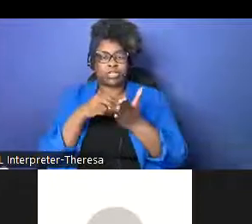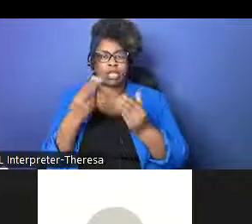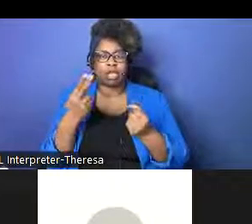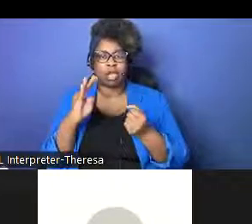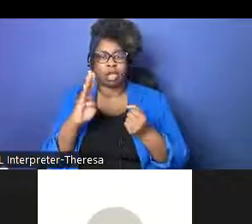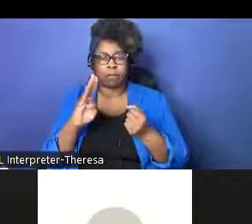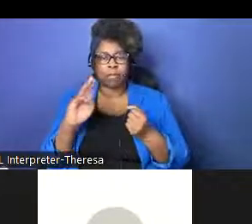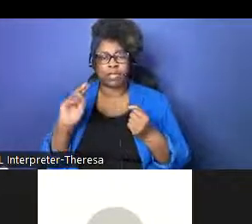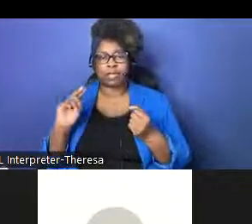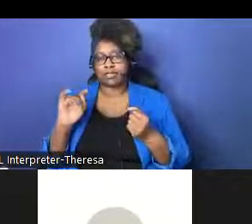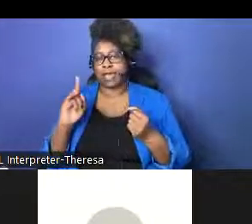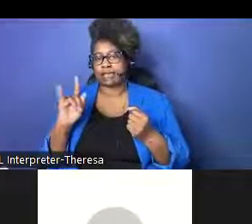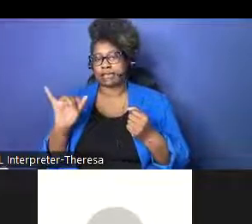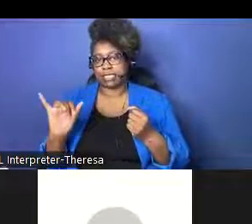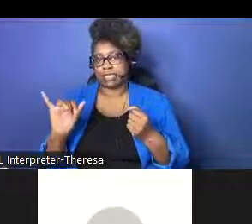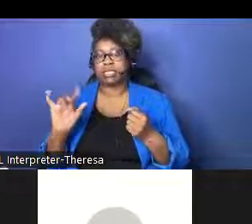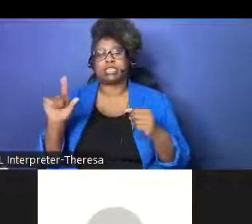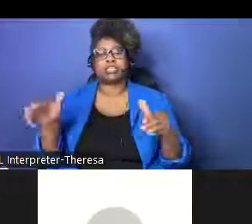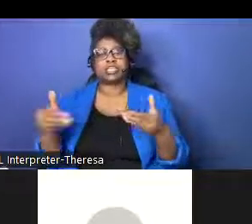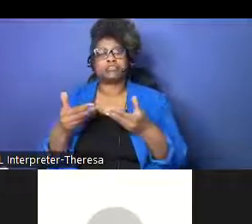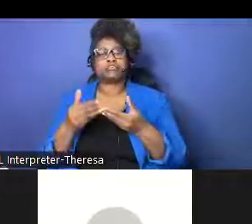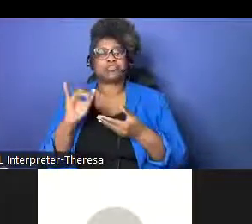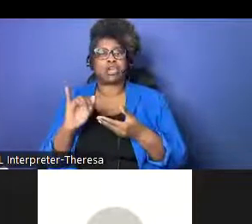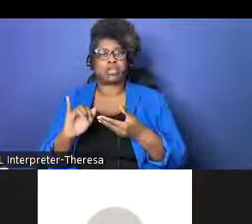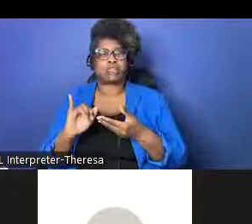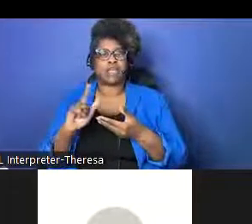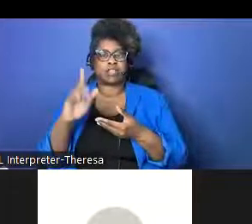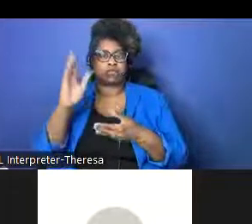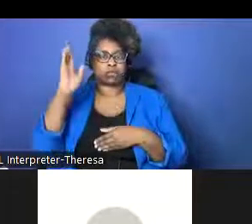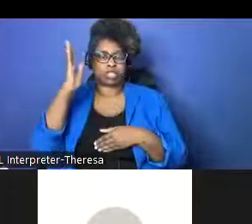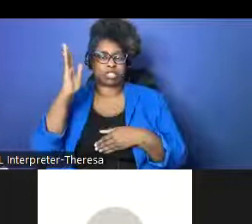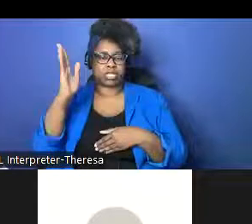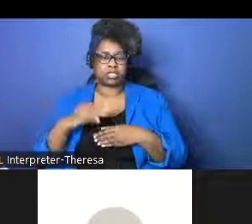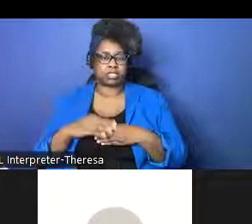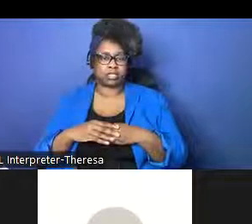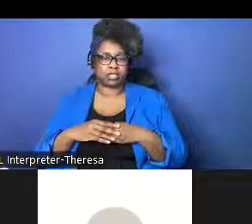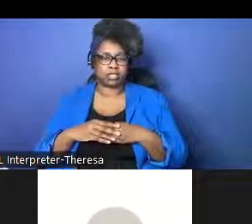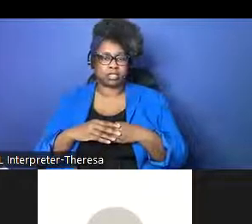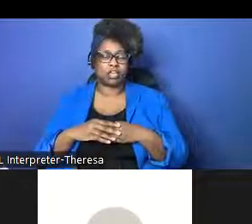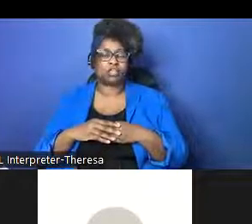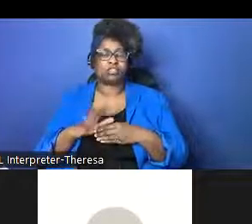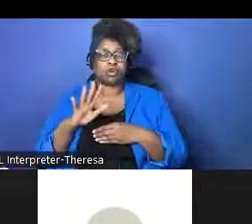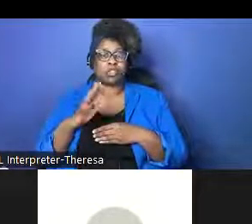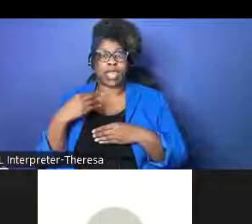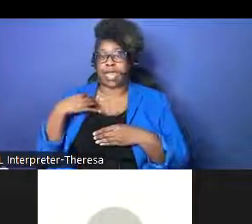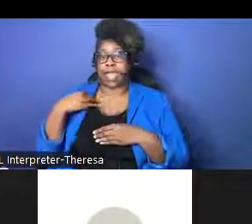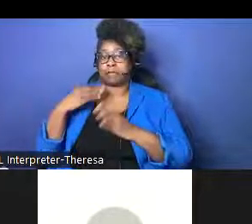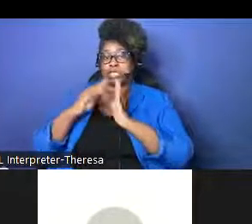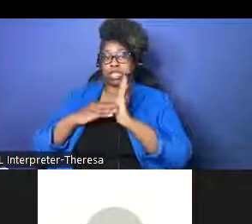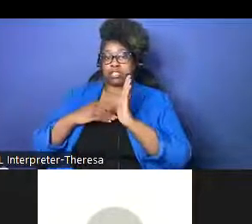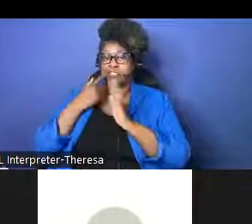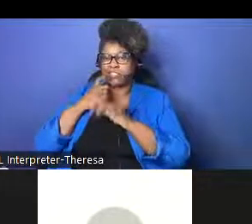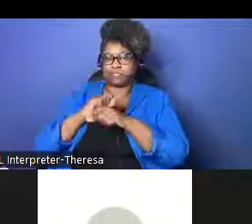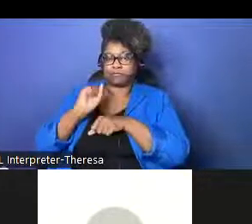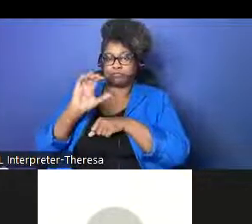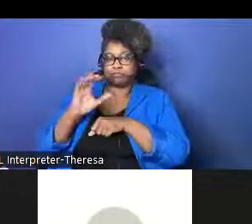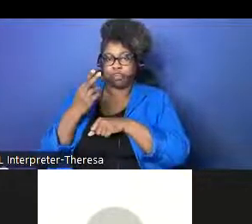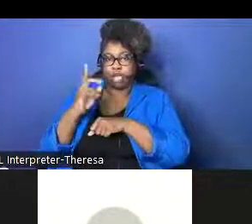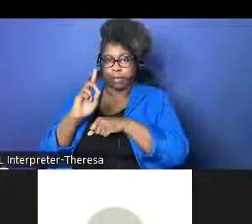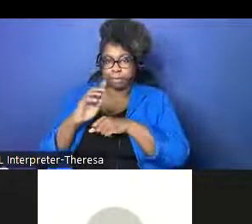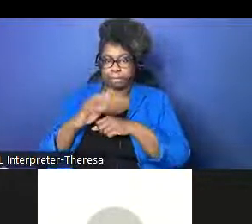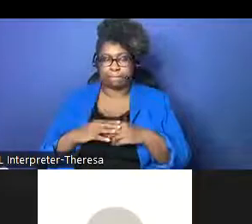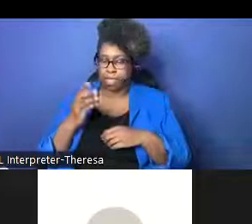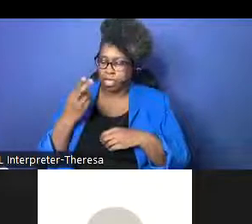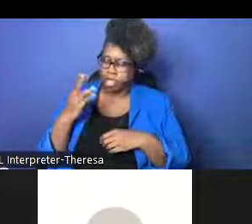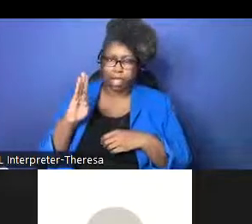Natalie introduced in the upfront presentation about the application that we submitted for a hub at Ann Street School.